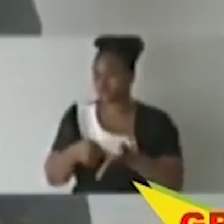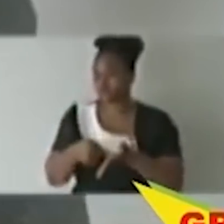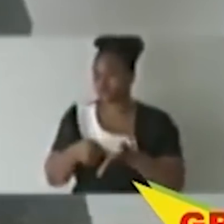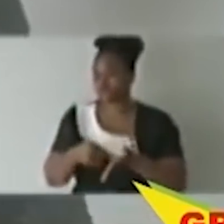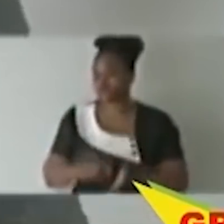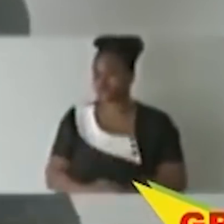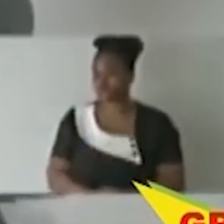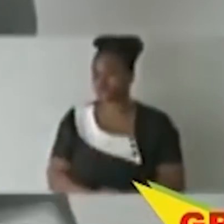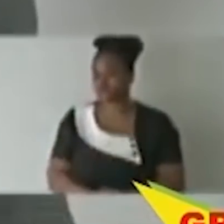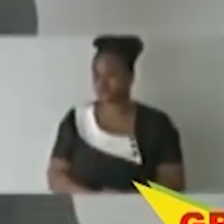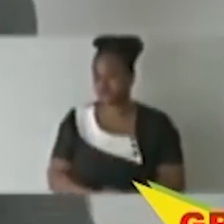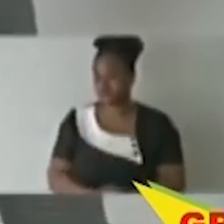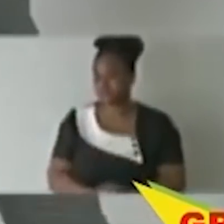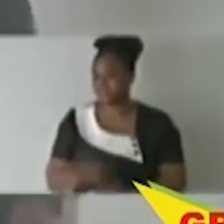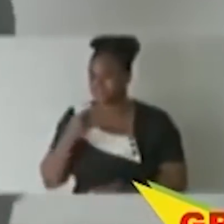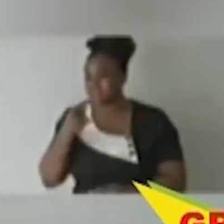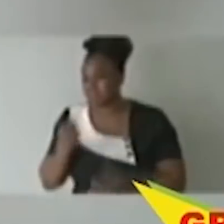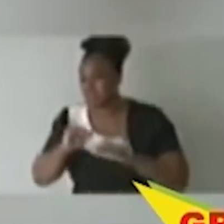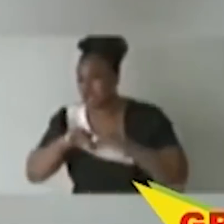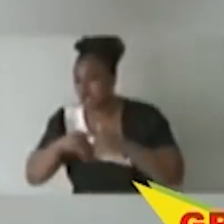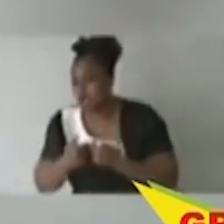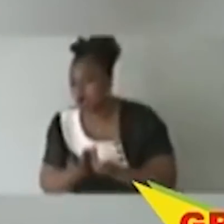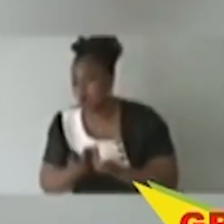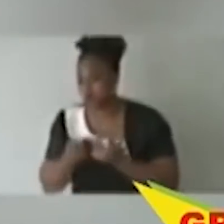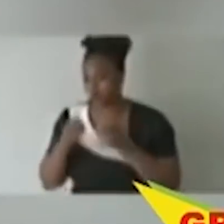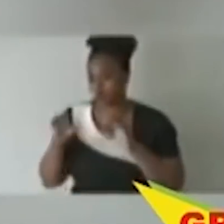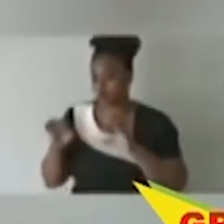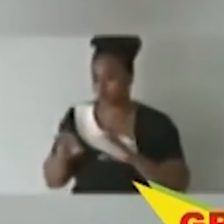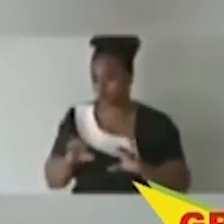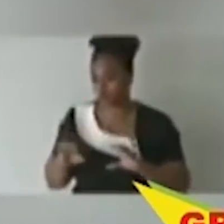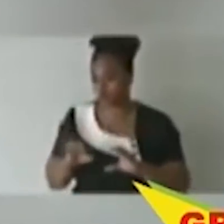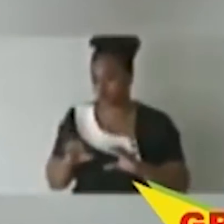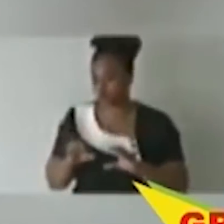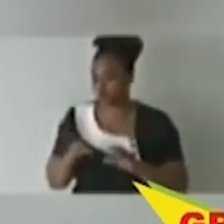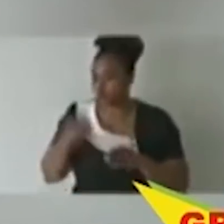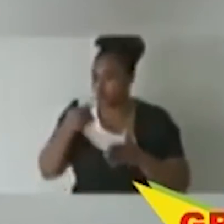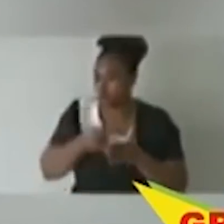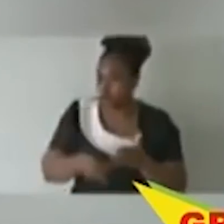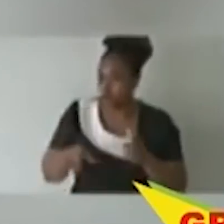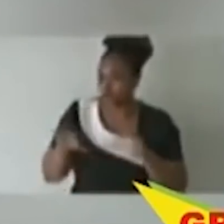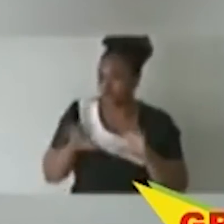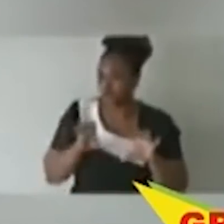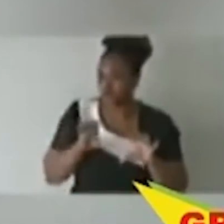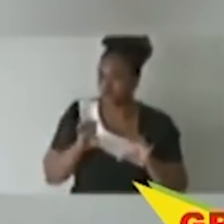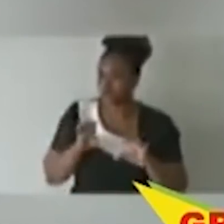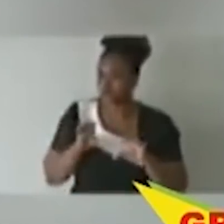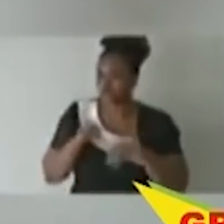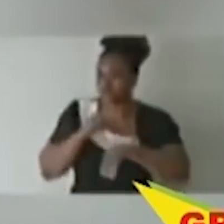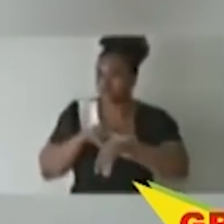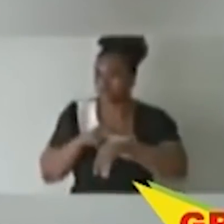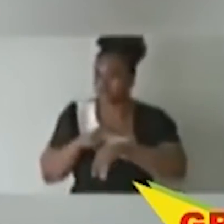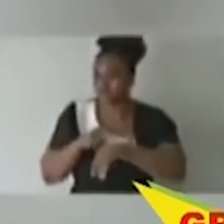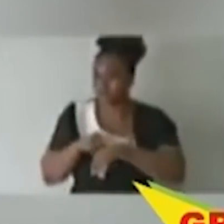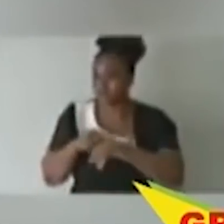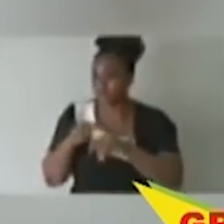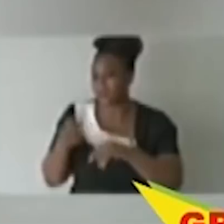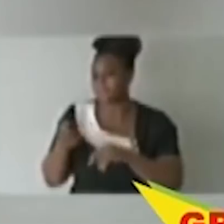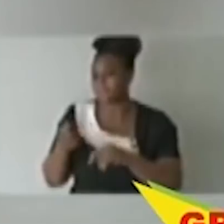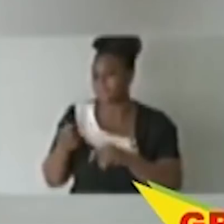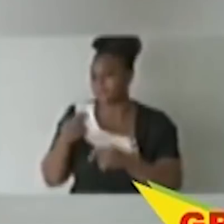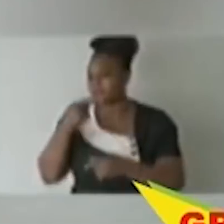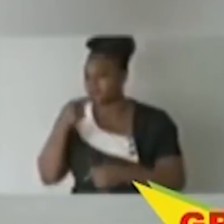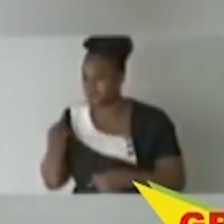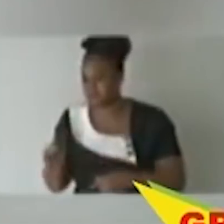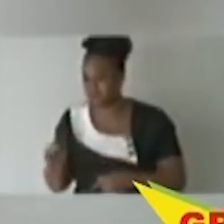said, but wait. Down to the implementation matrix as to what to be done by when. For each of the different things, for